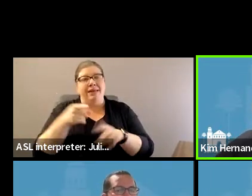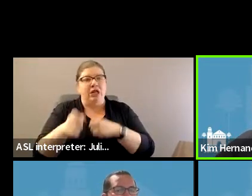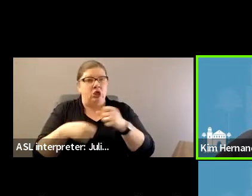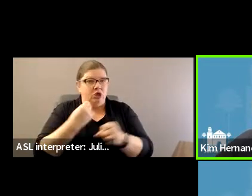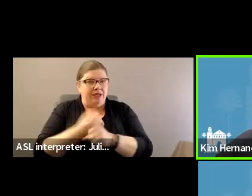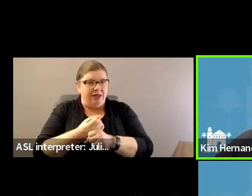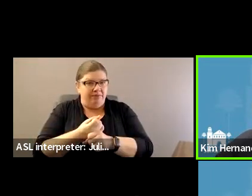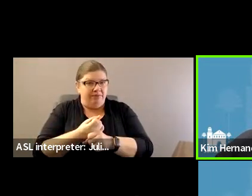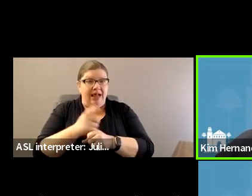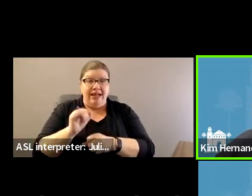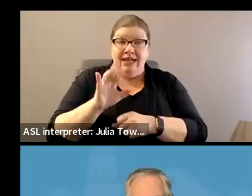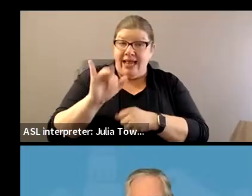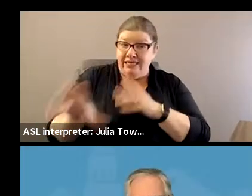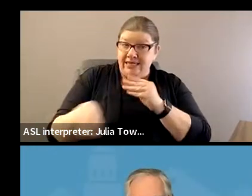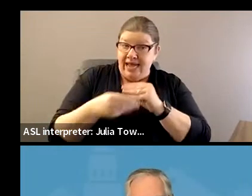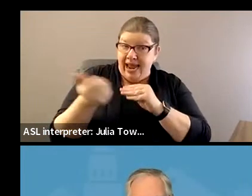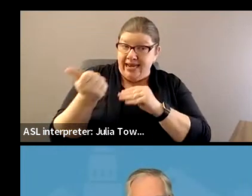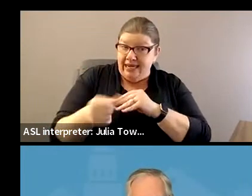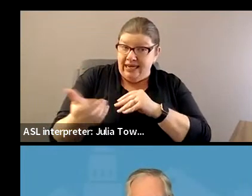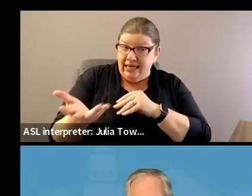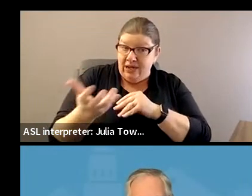anything to that?